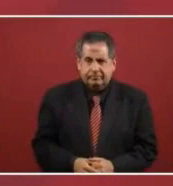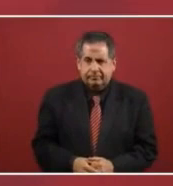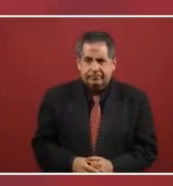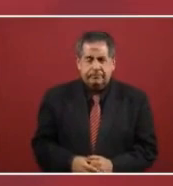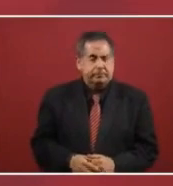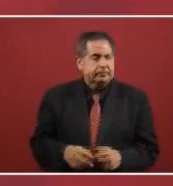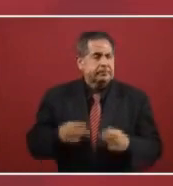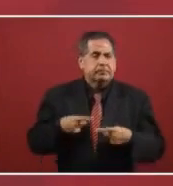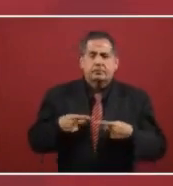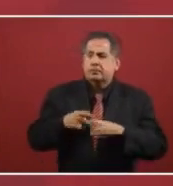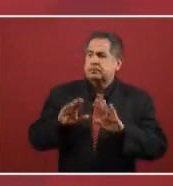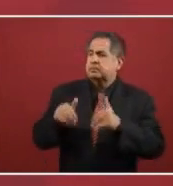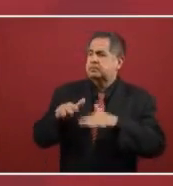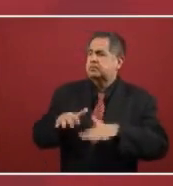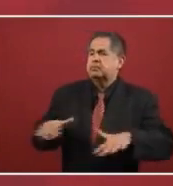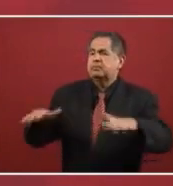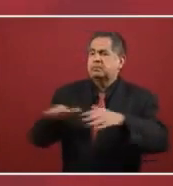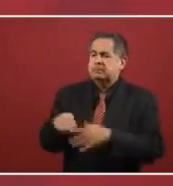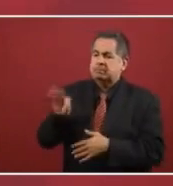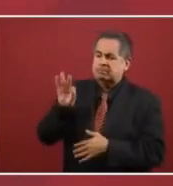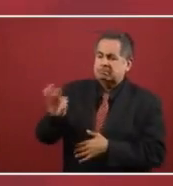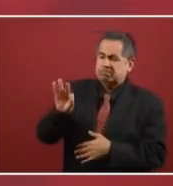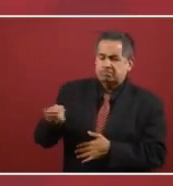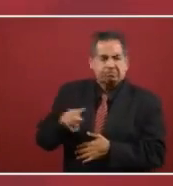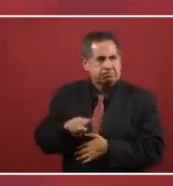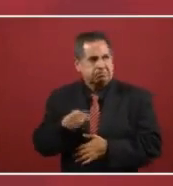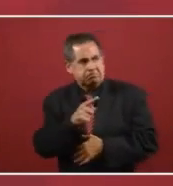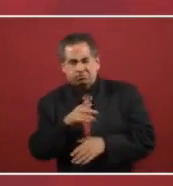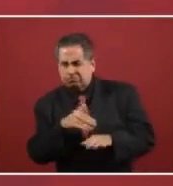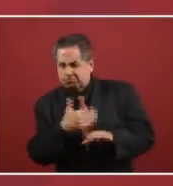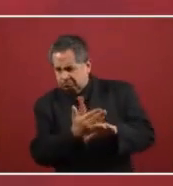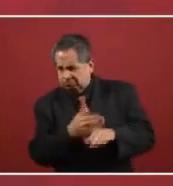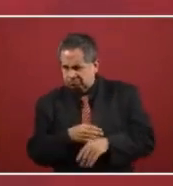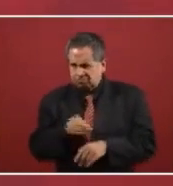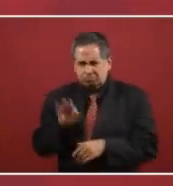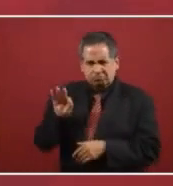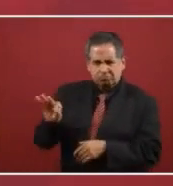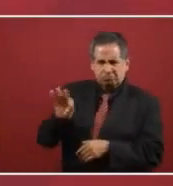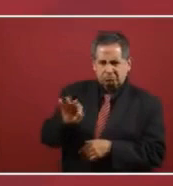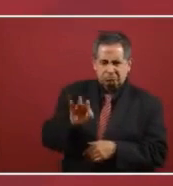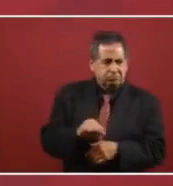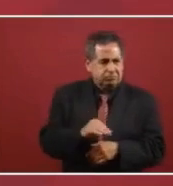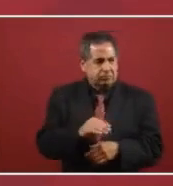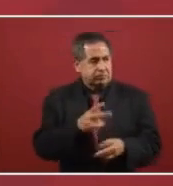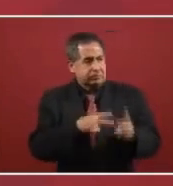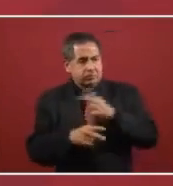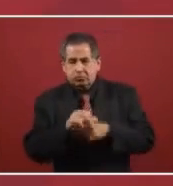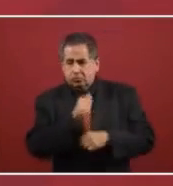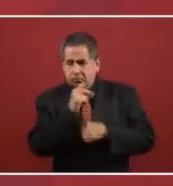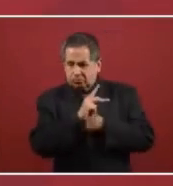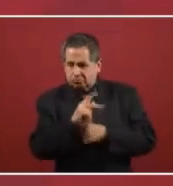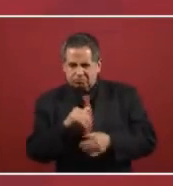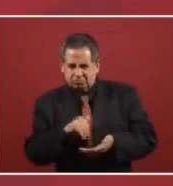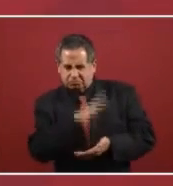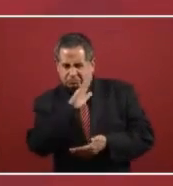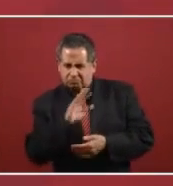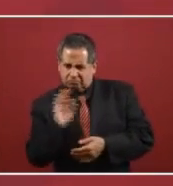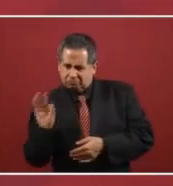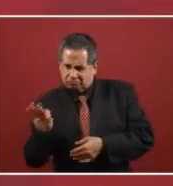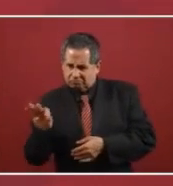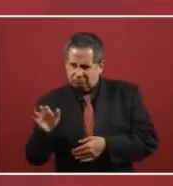los pueblos encourage the people to decline extranjeros, or